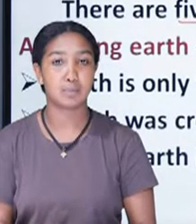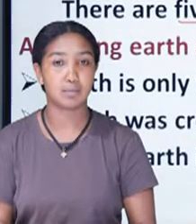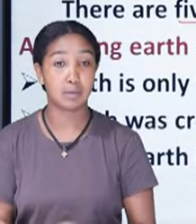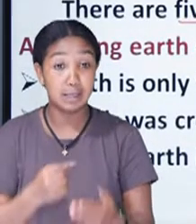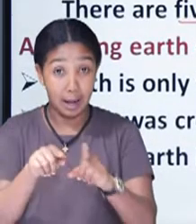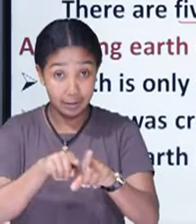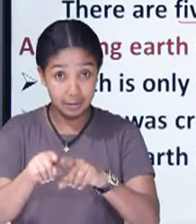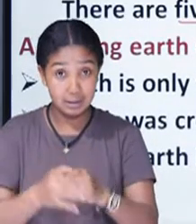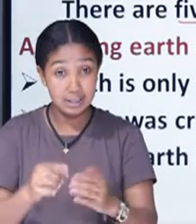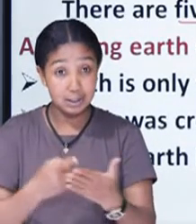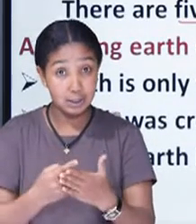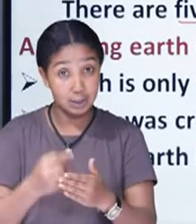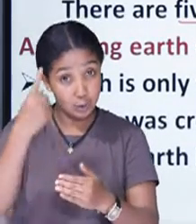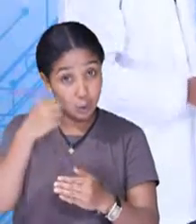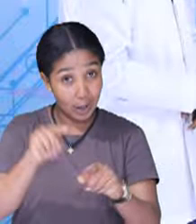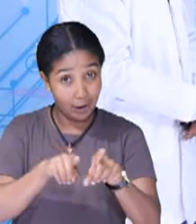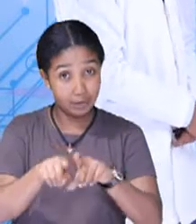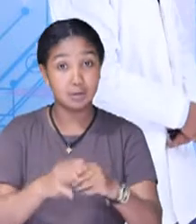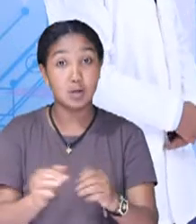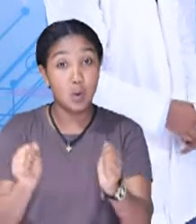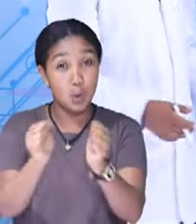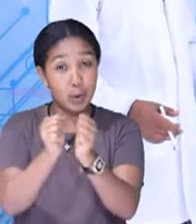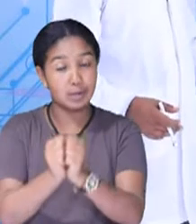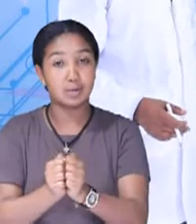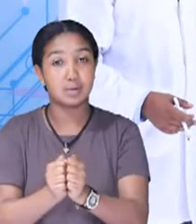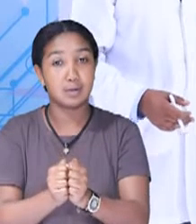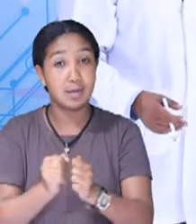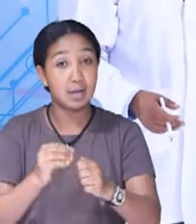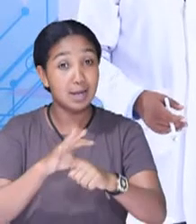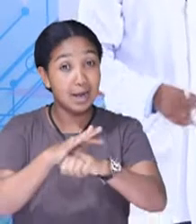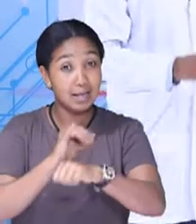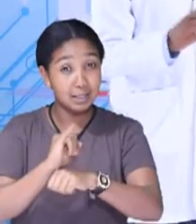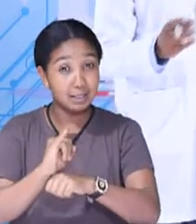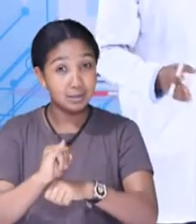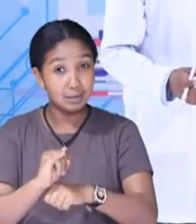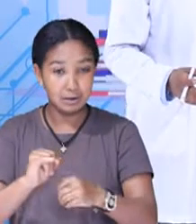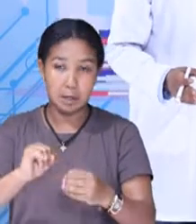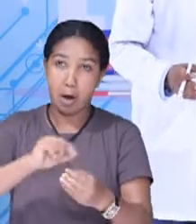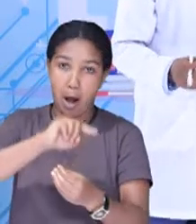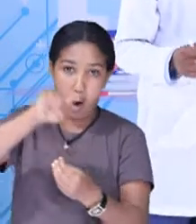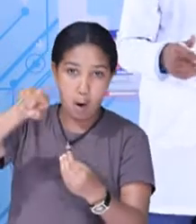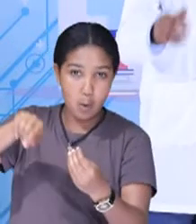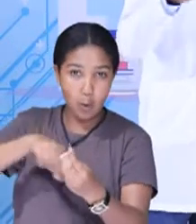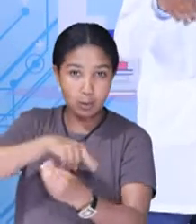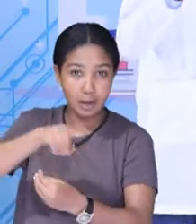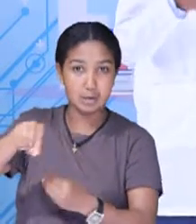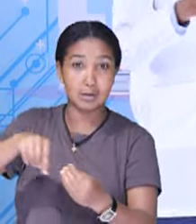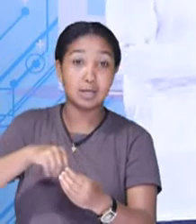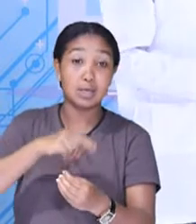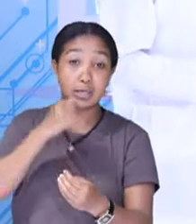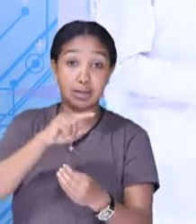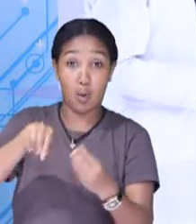It agrees, this theory agrees with Earth is around and it